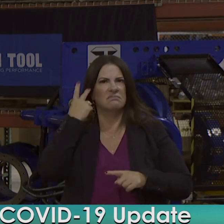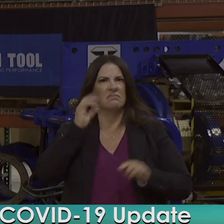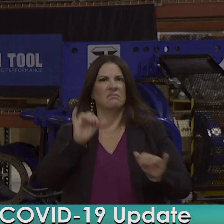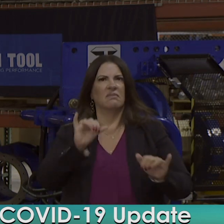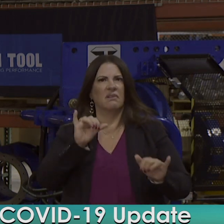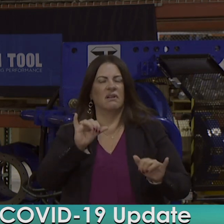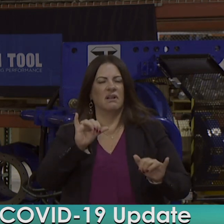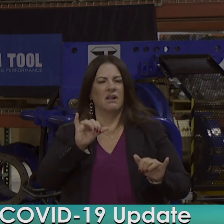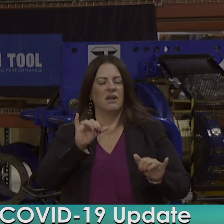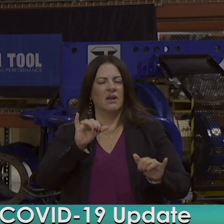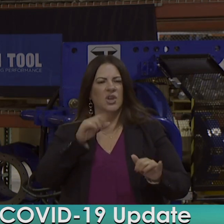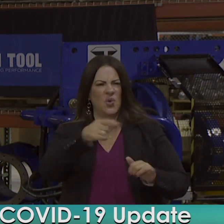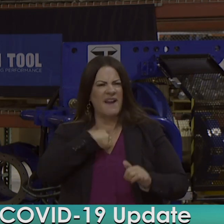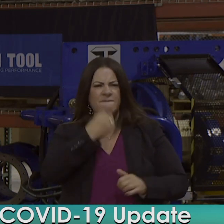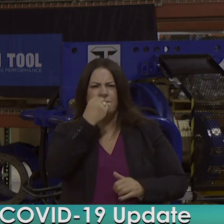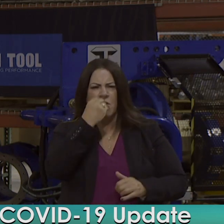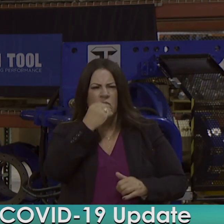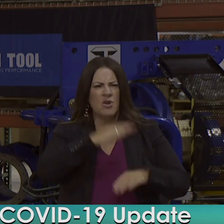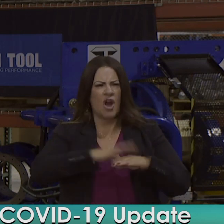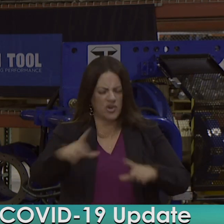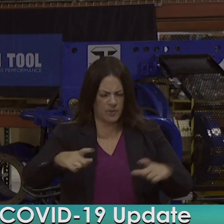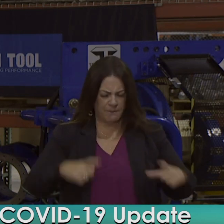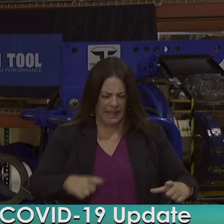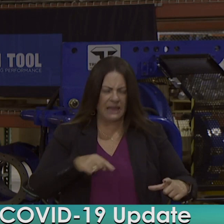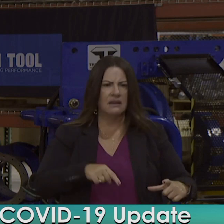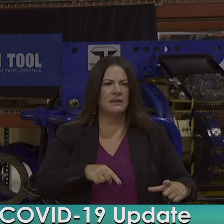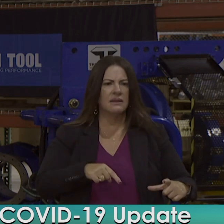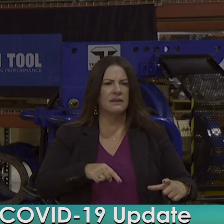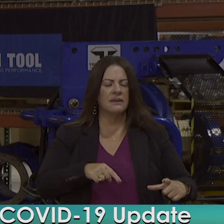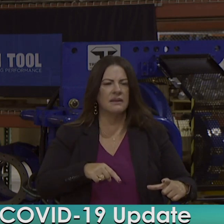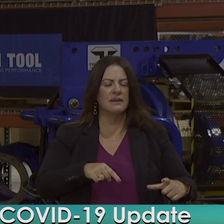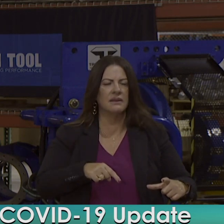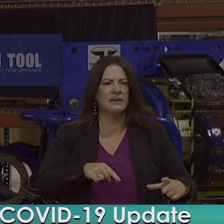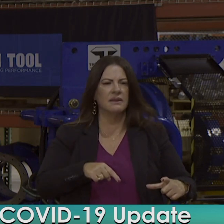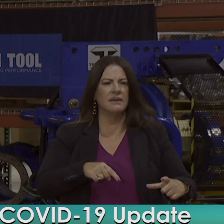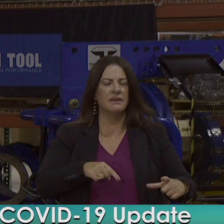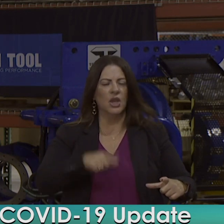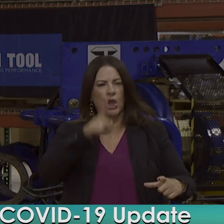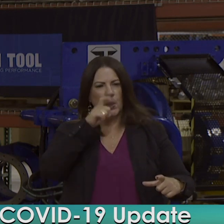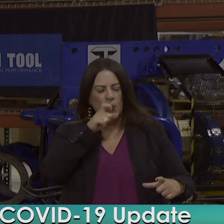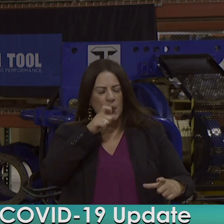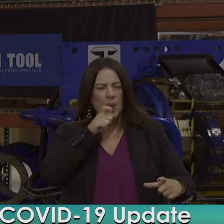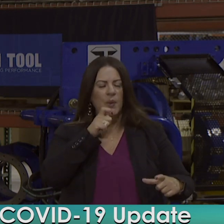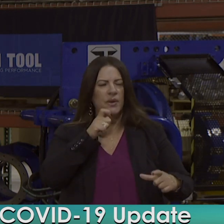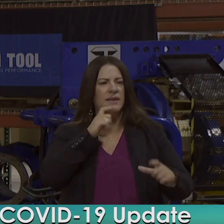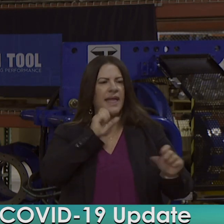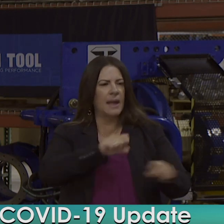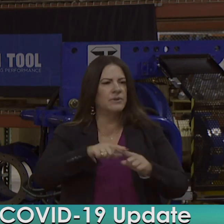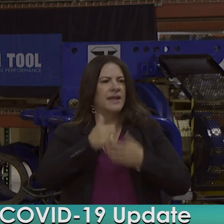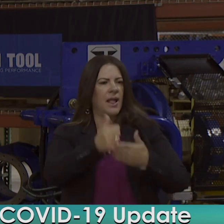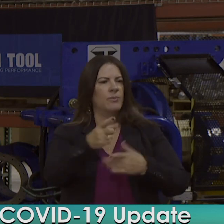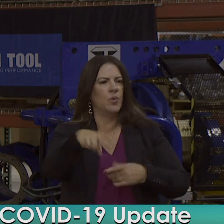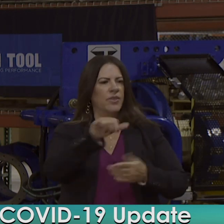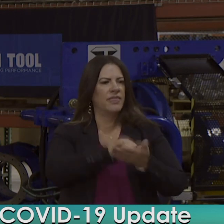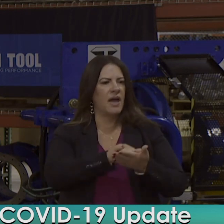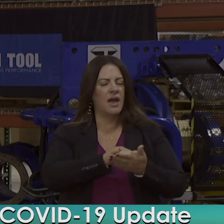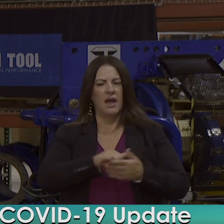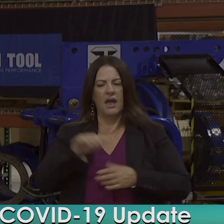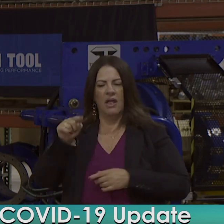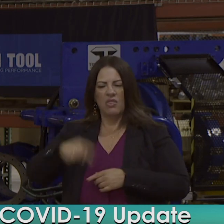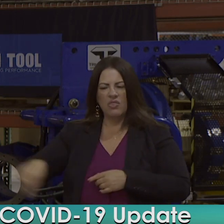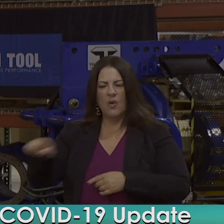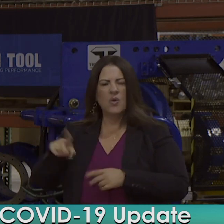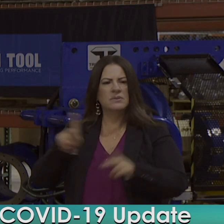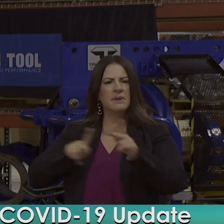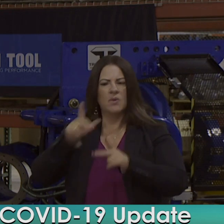our dinner table every single night, and the champions and the heroes that didn't take a day off, put their lives